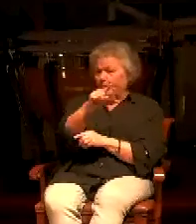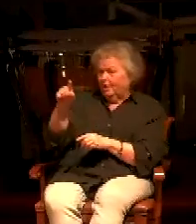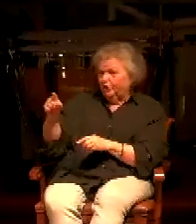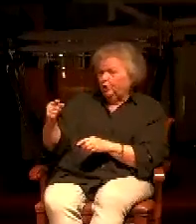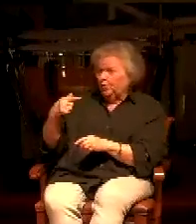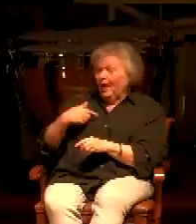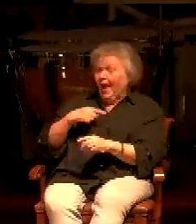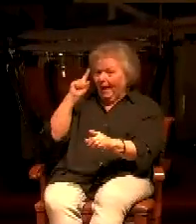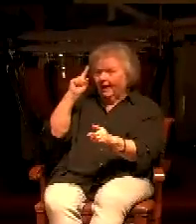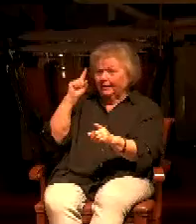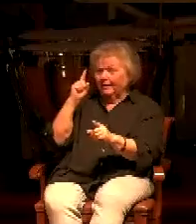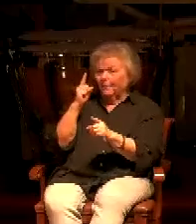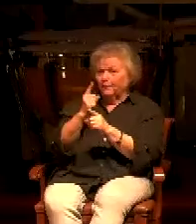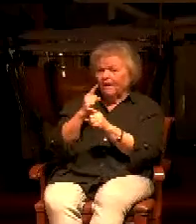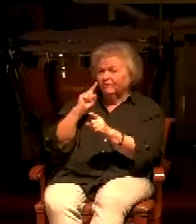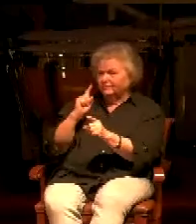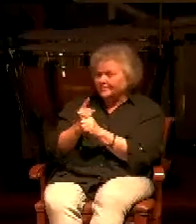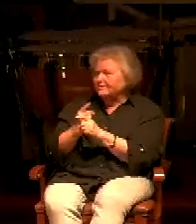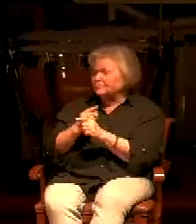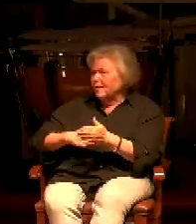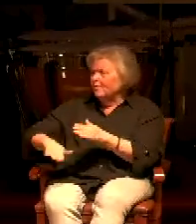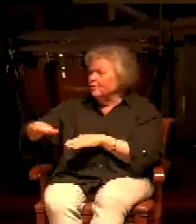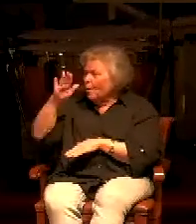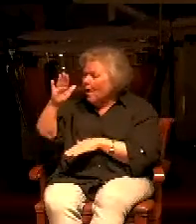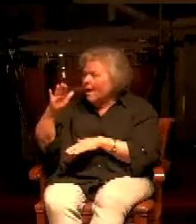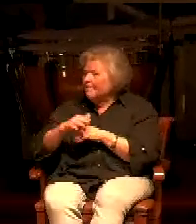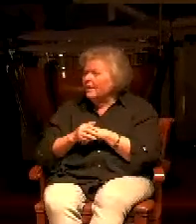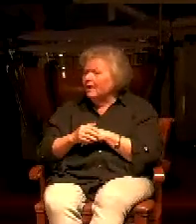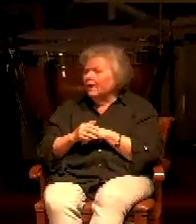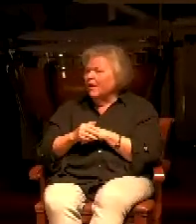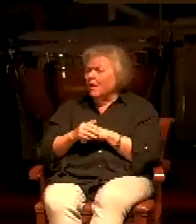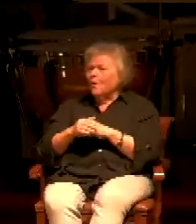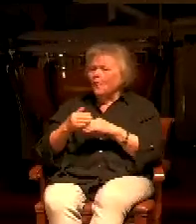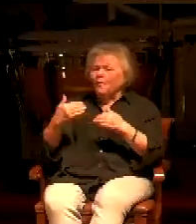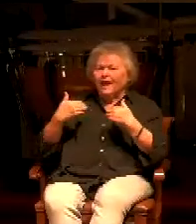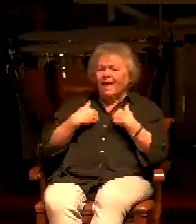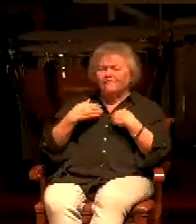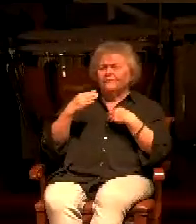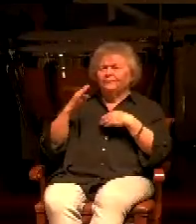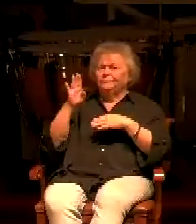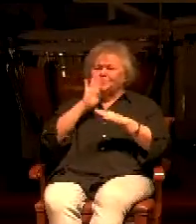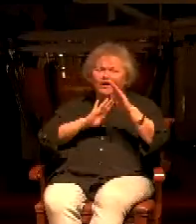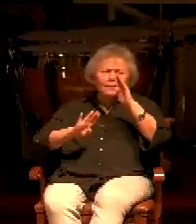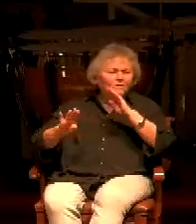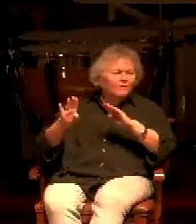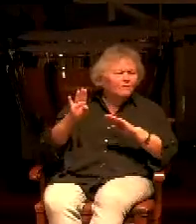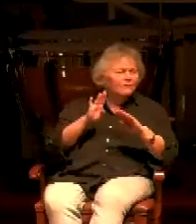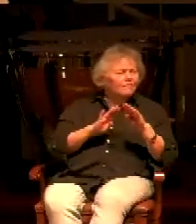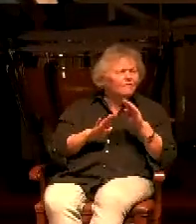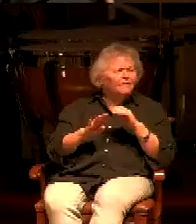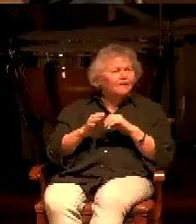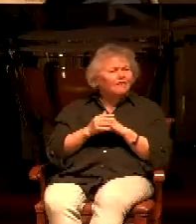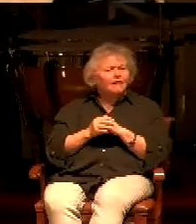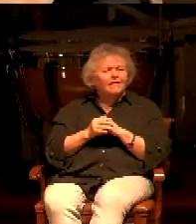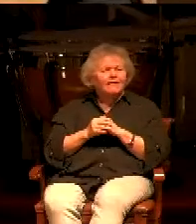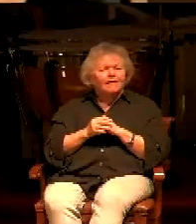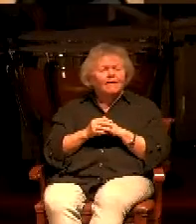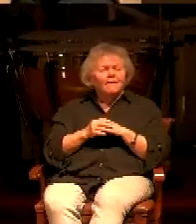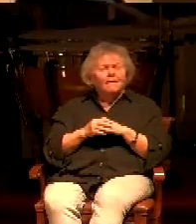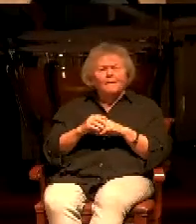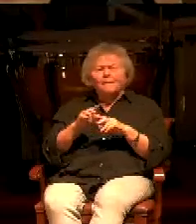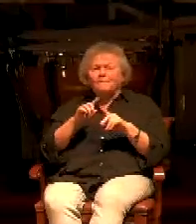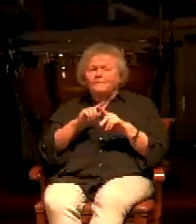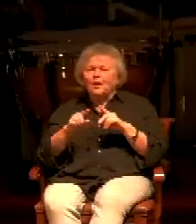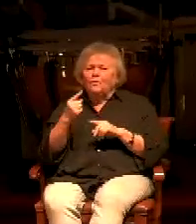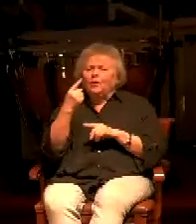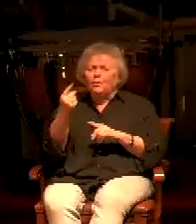up. We would oftentimes get into trouble. It would usually be their fault, but we would get into trouble. And as we got into trouble, when one